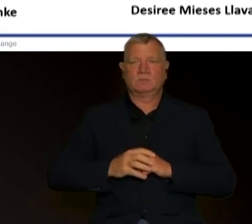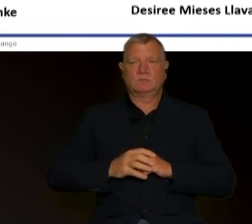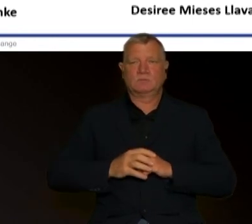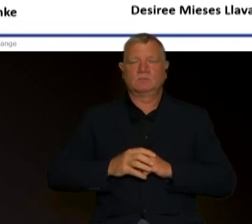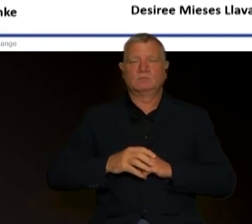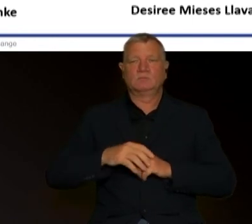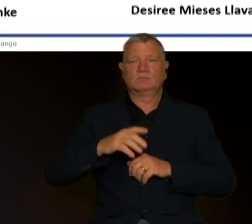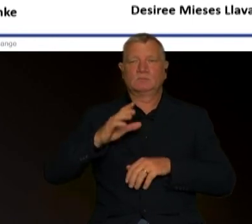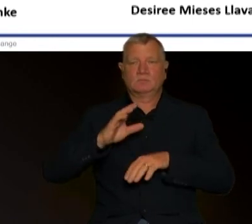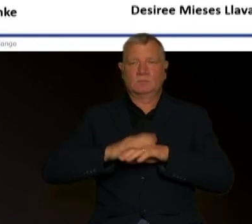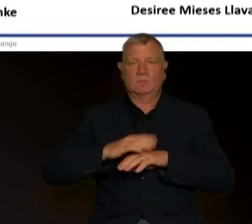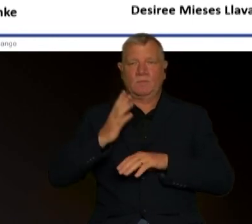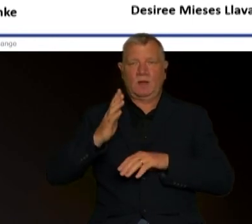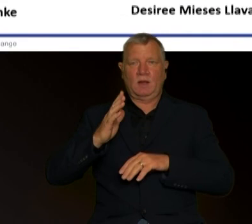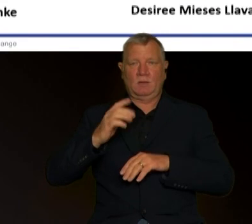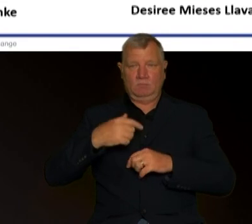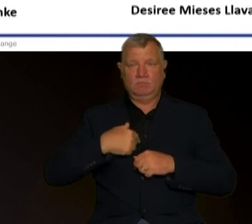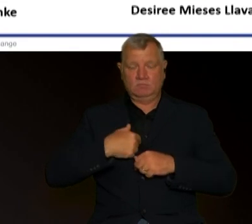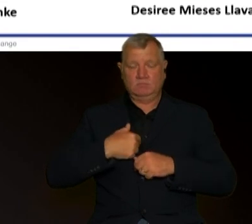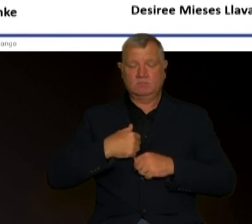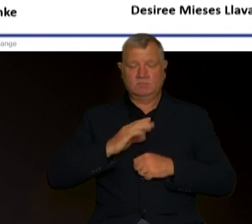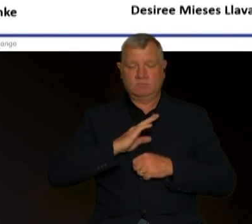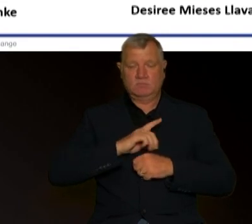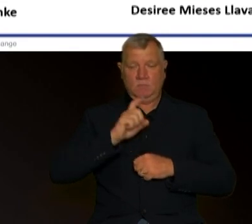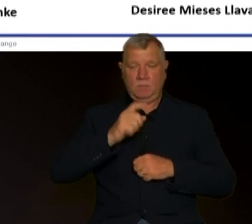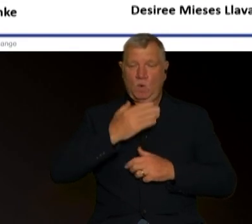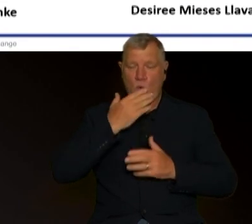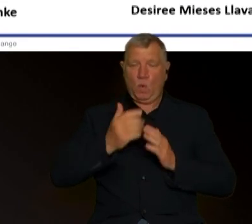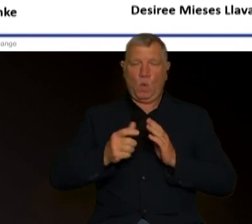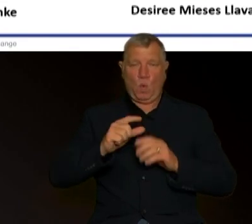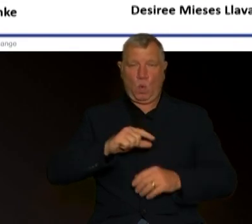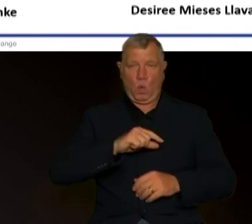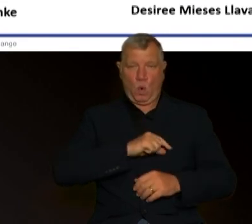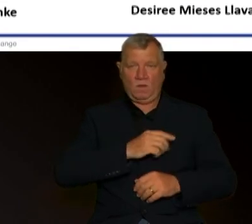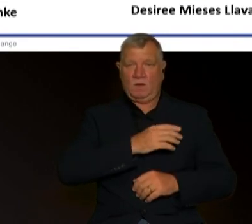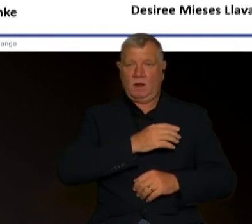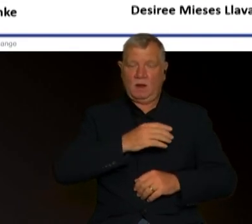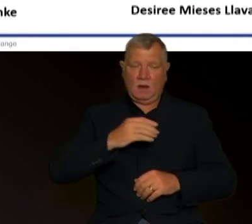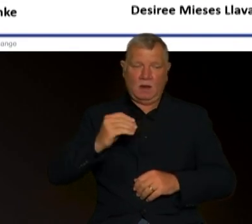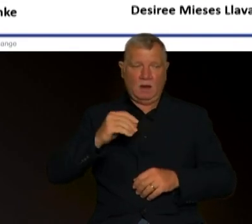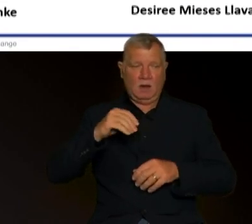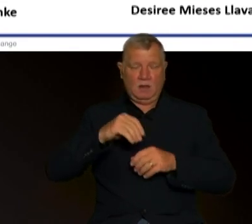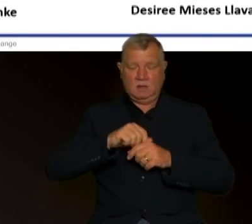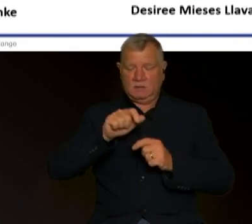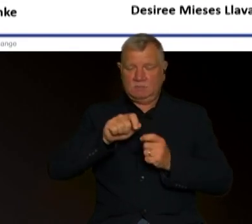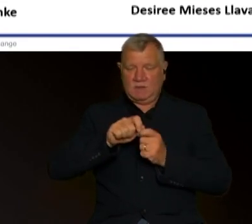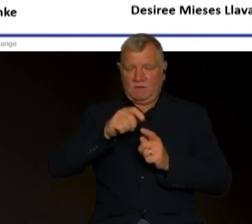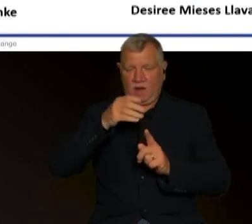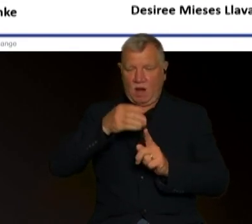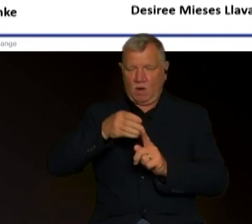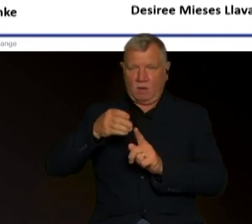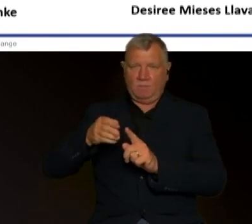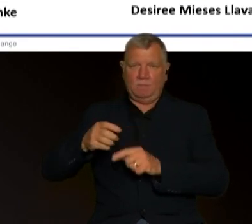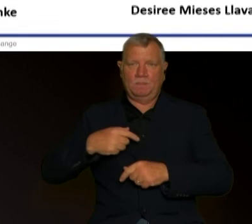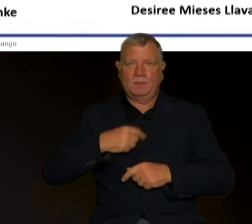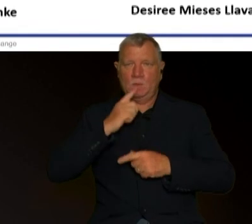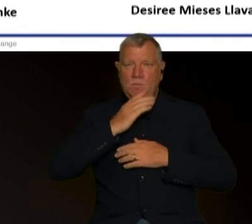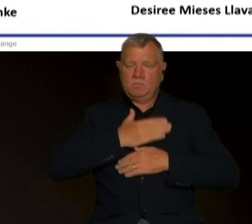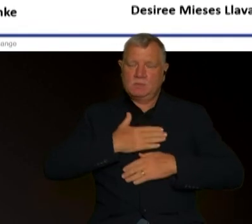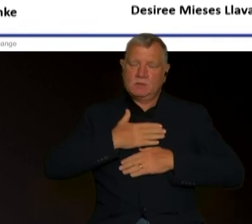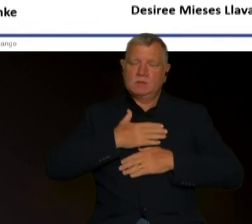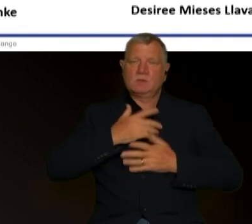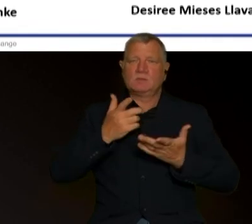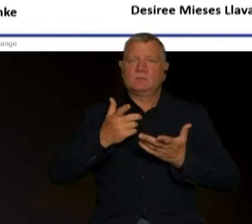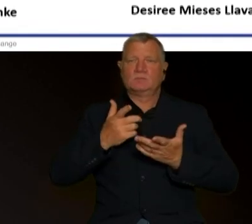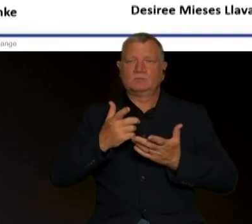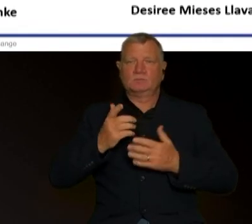Pension Reserve Board members, of which I am one, must be well-qualified and credentialed in very specific areas. I am pleased to report to you that